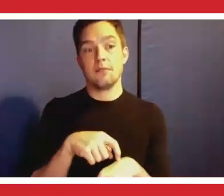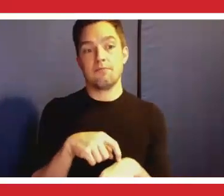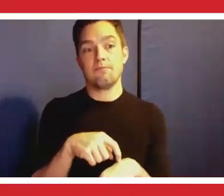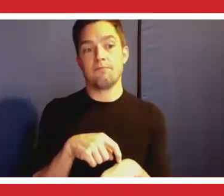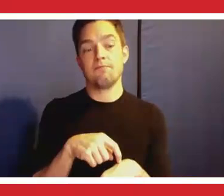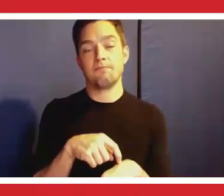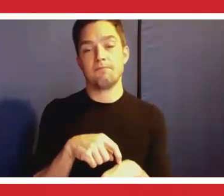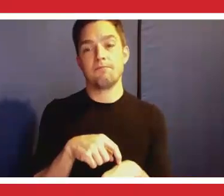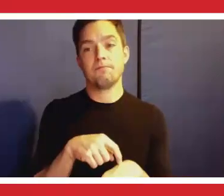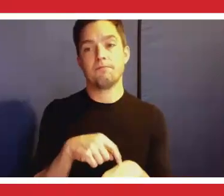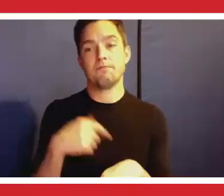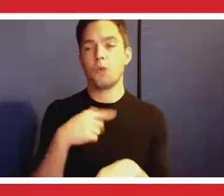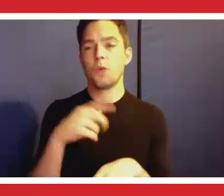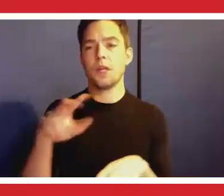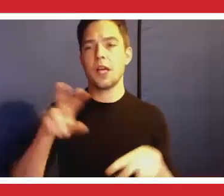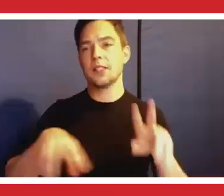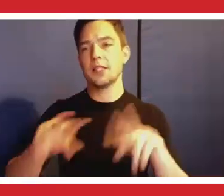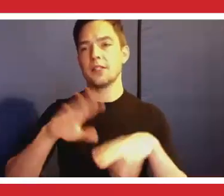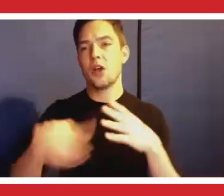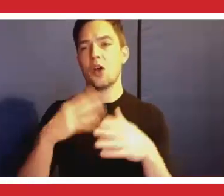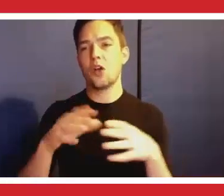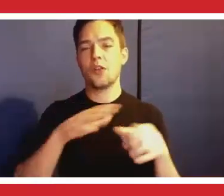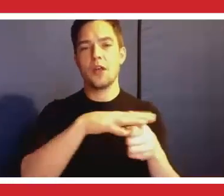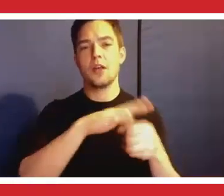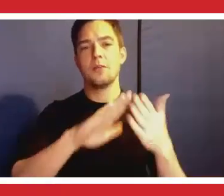we assess all the municipalities,